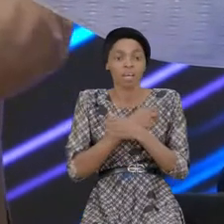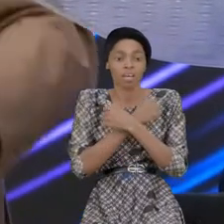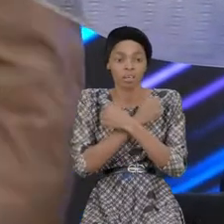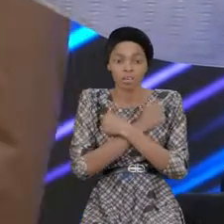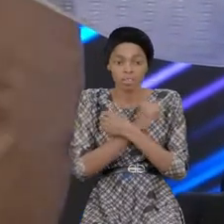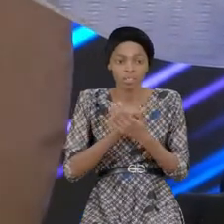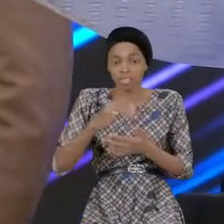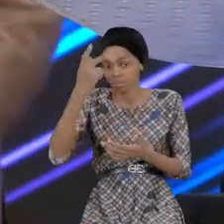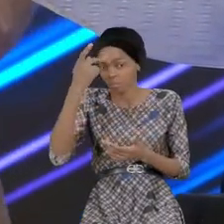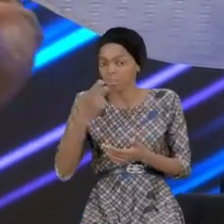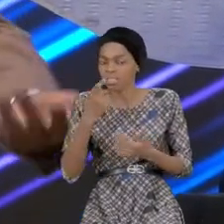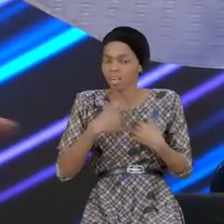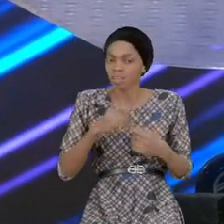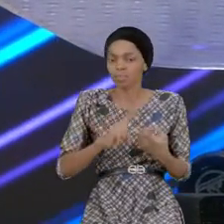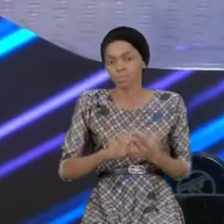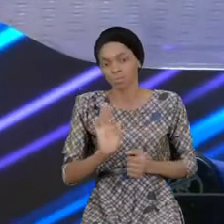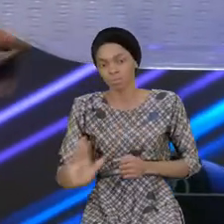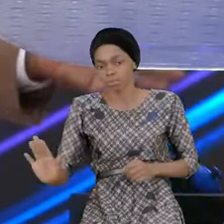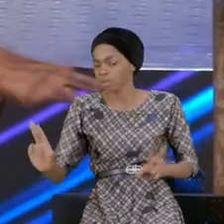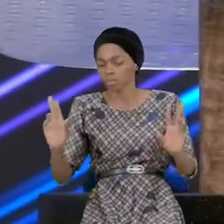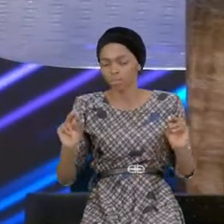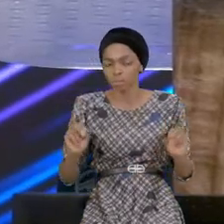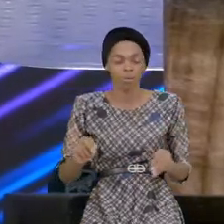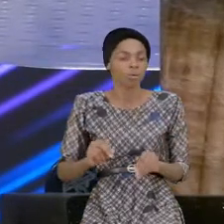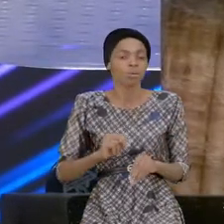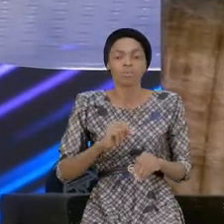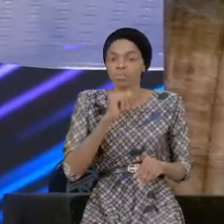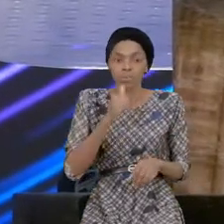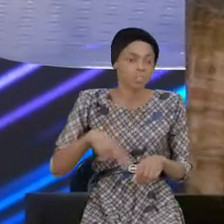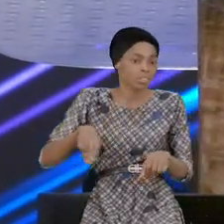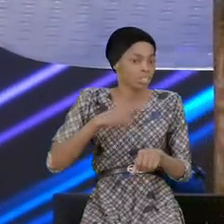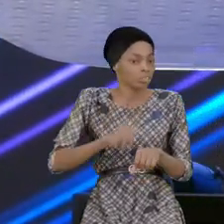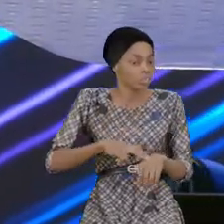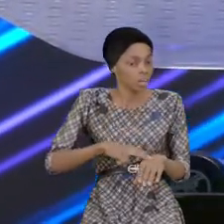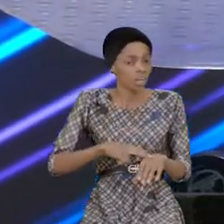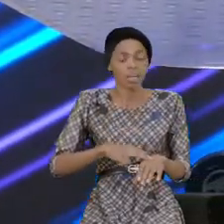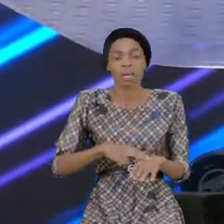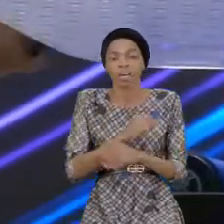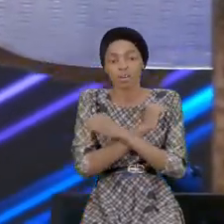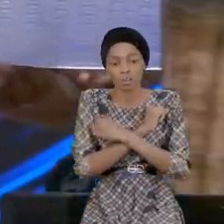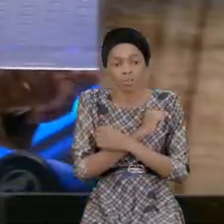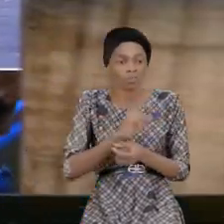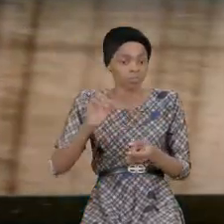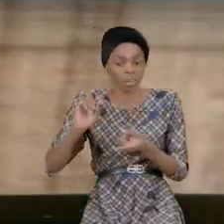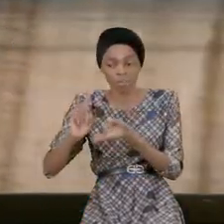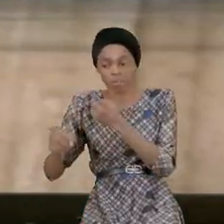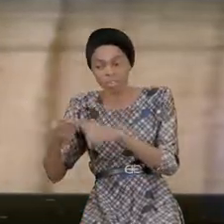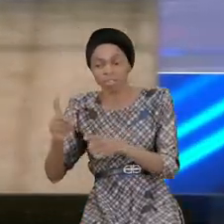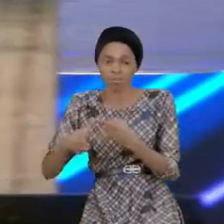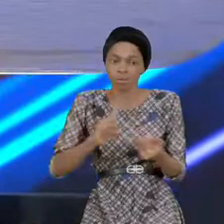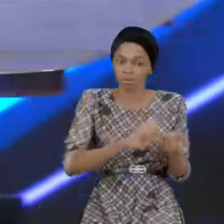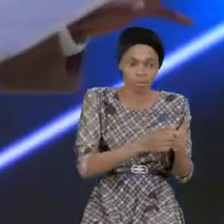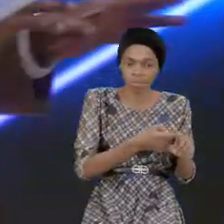children, natural, not the natural love friends to friends, natural, not the natural